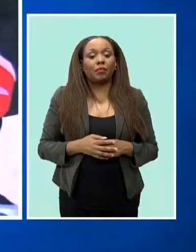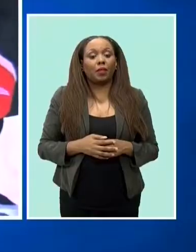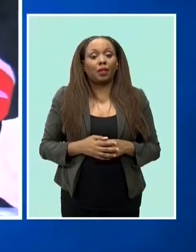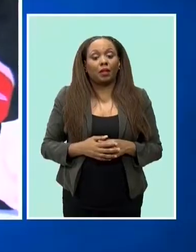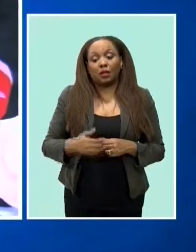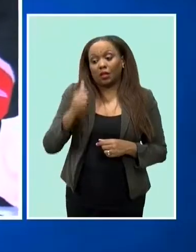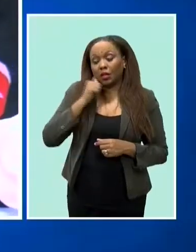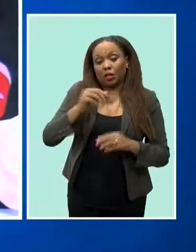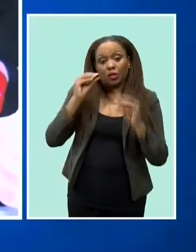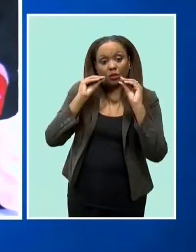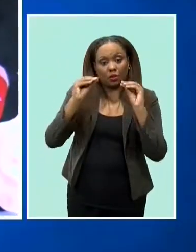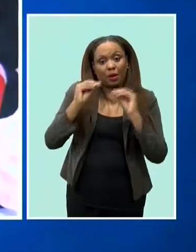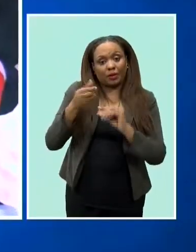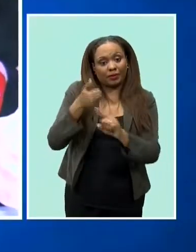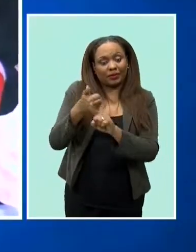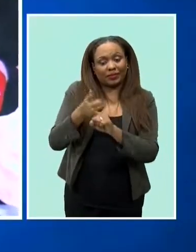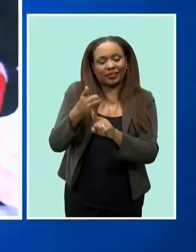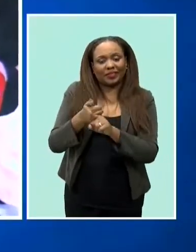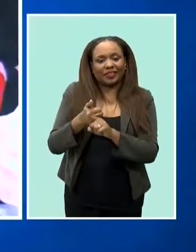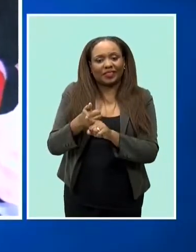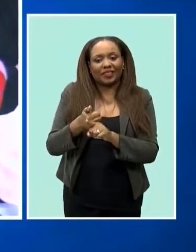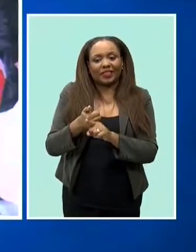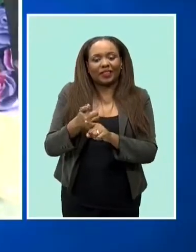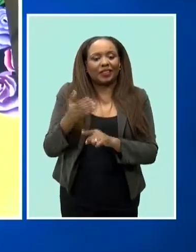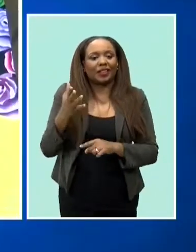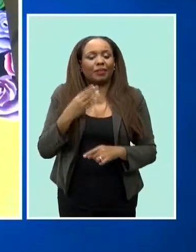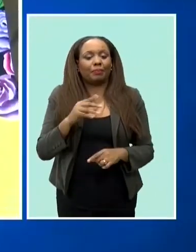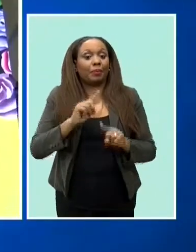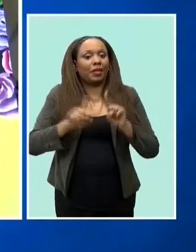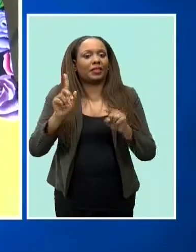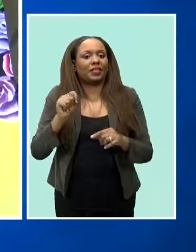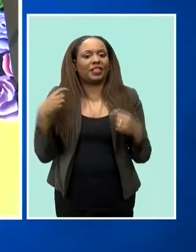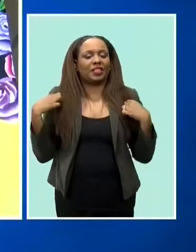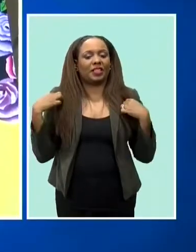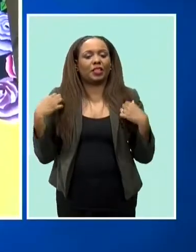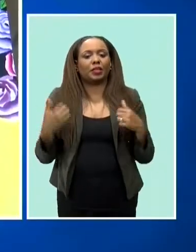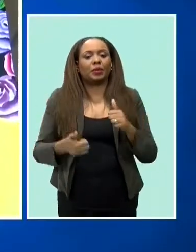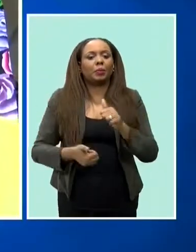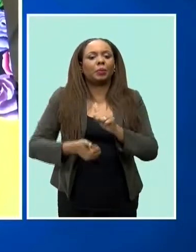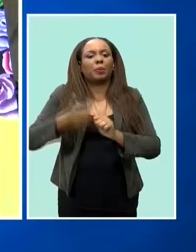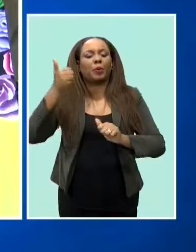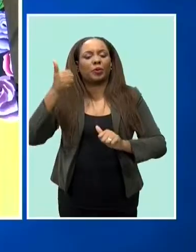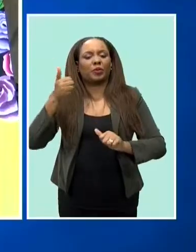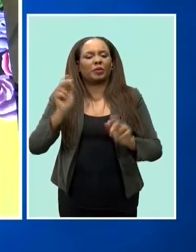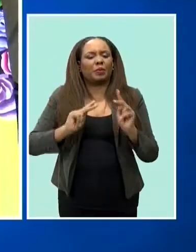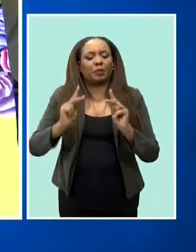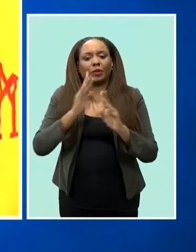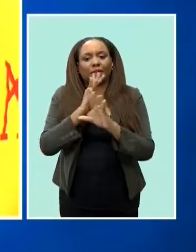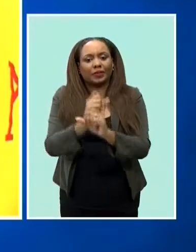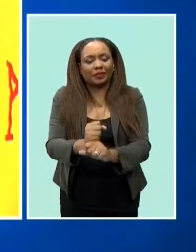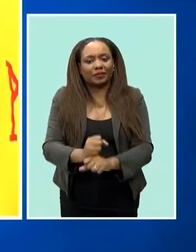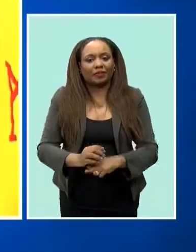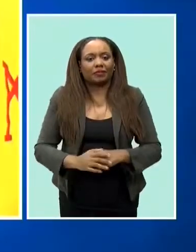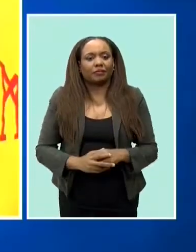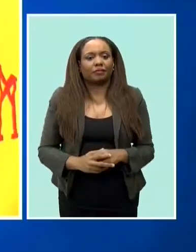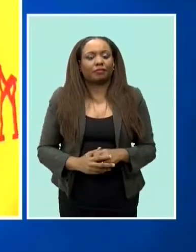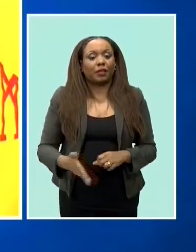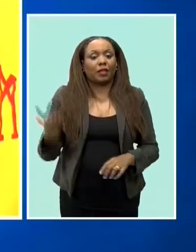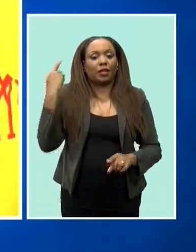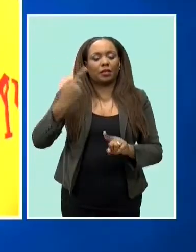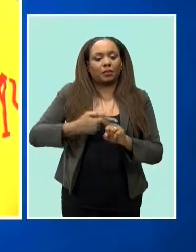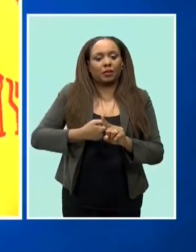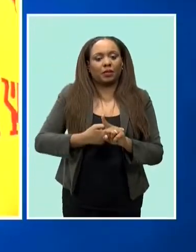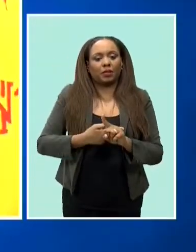says the customized t-shirts continue to be her most popular items. Because last month was Pride, we launched the Pride